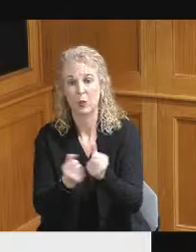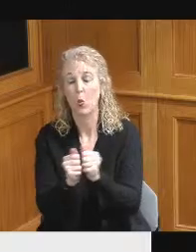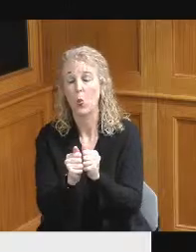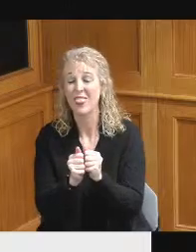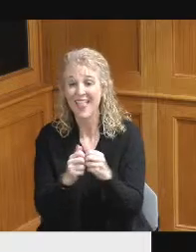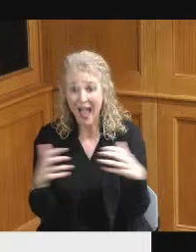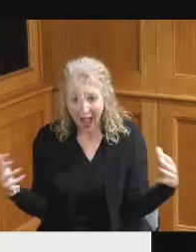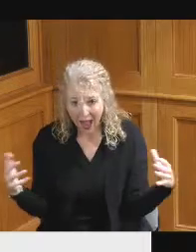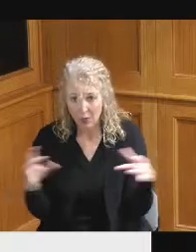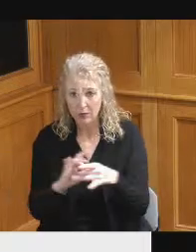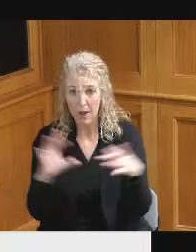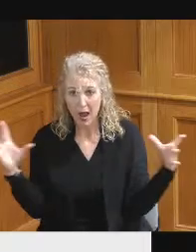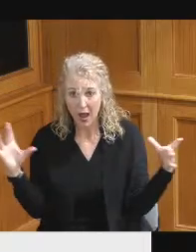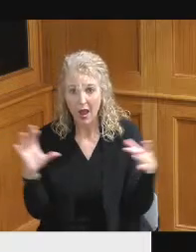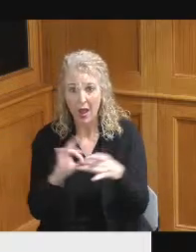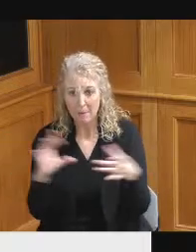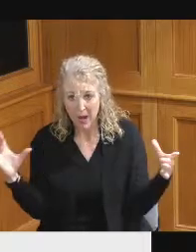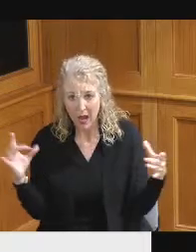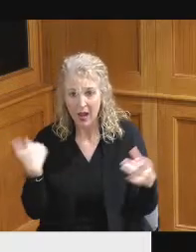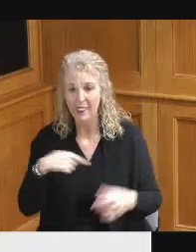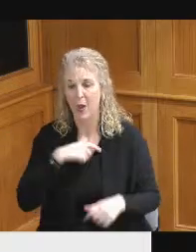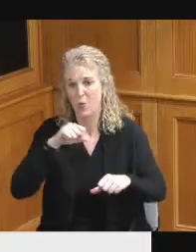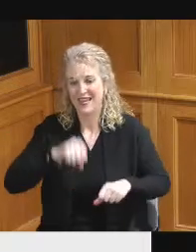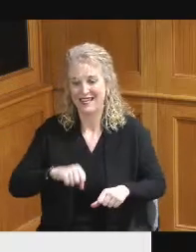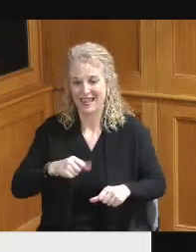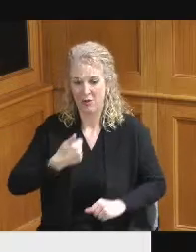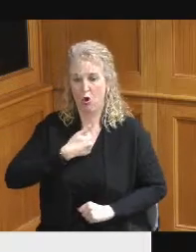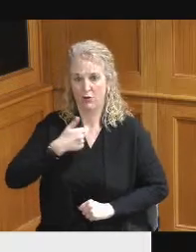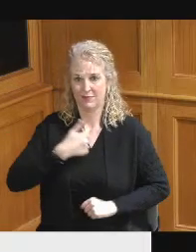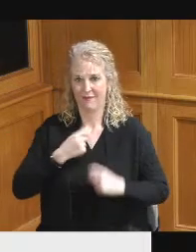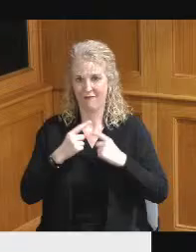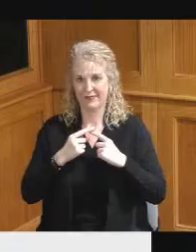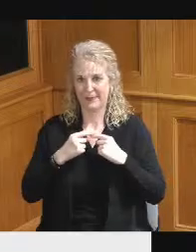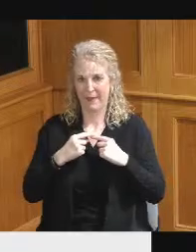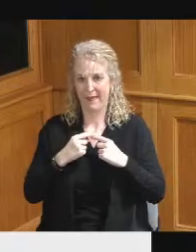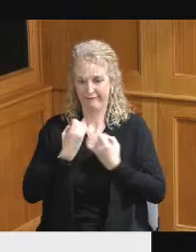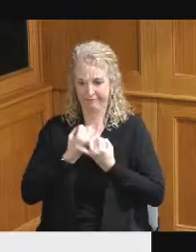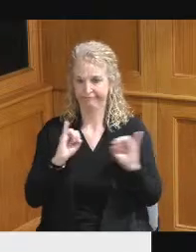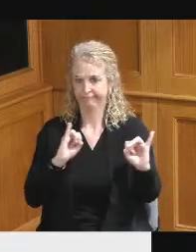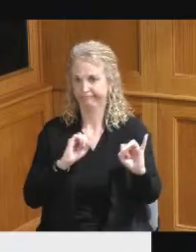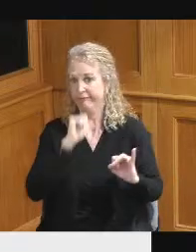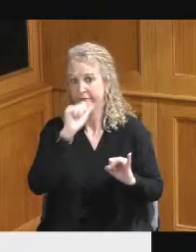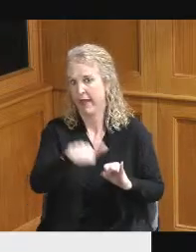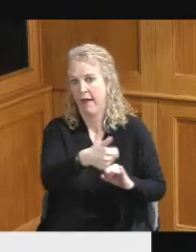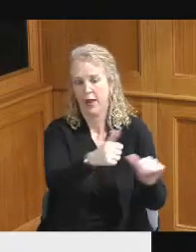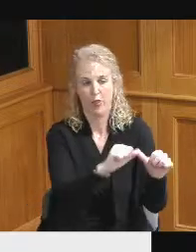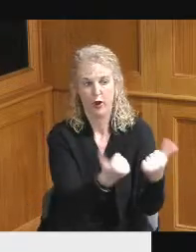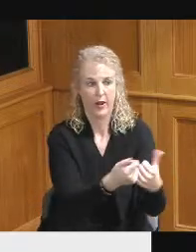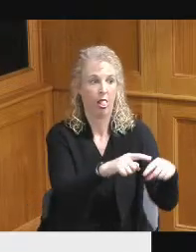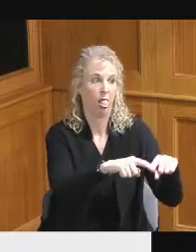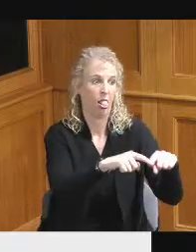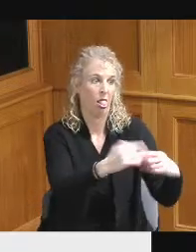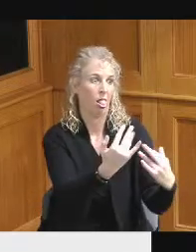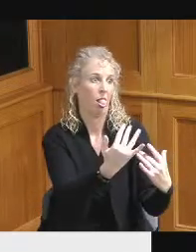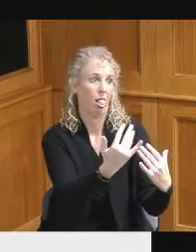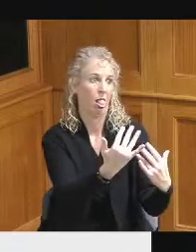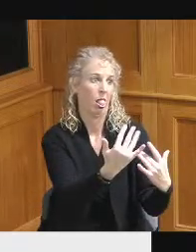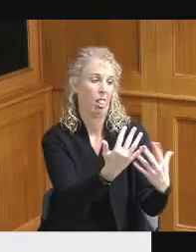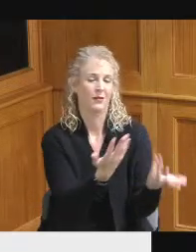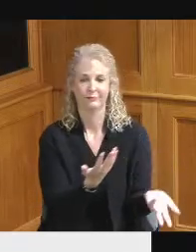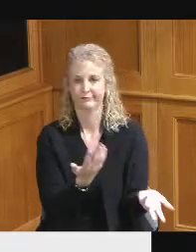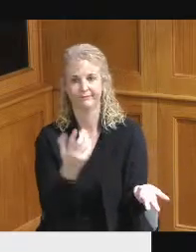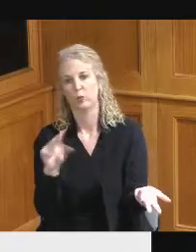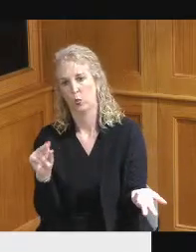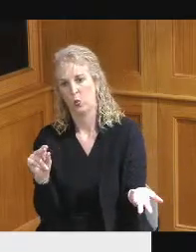we can be autonomous down here in Southwest Ohio to monitor time-sensitive data, that we are